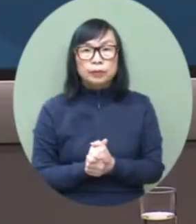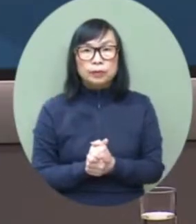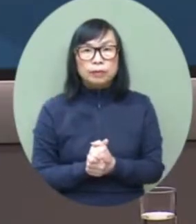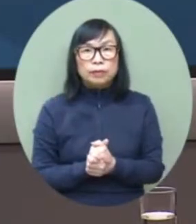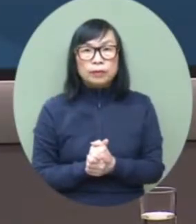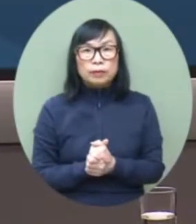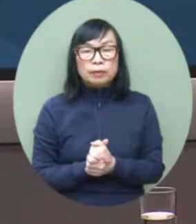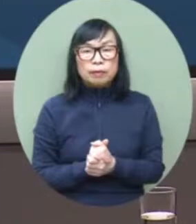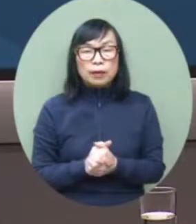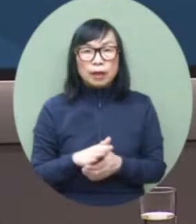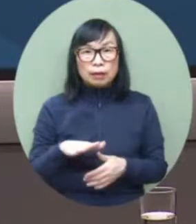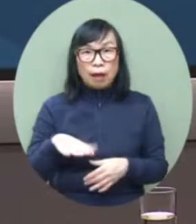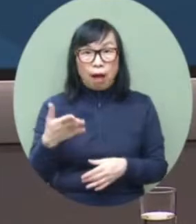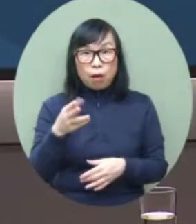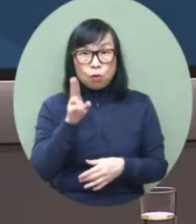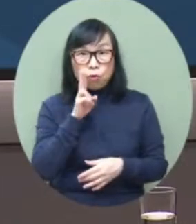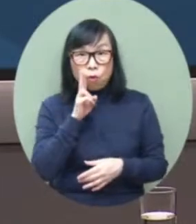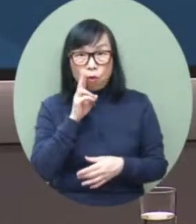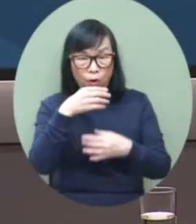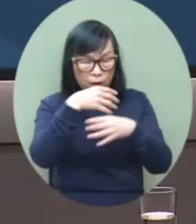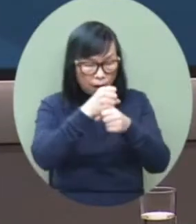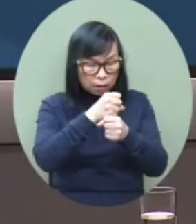they test negative, they can leave.